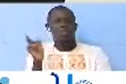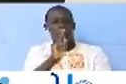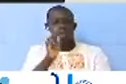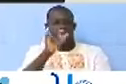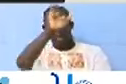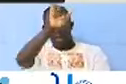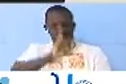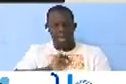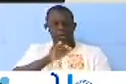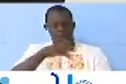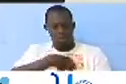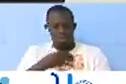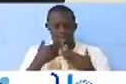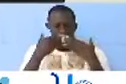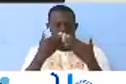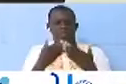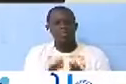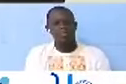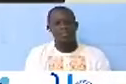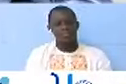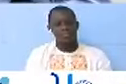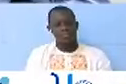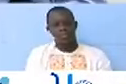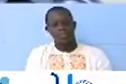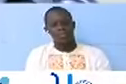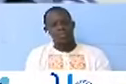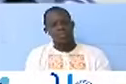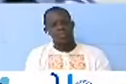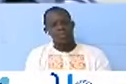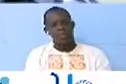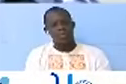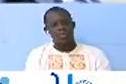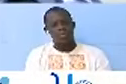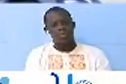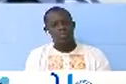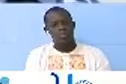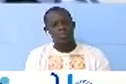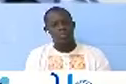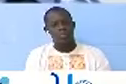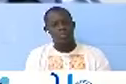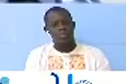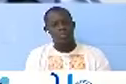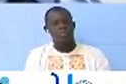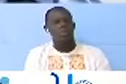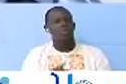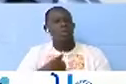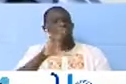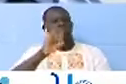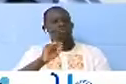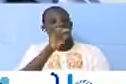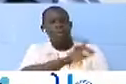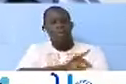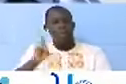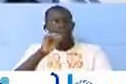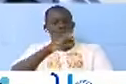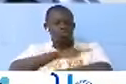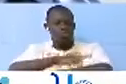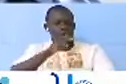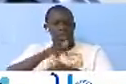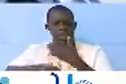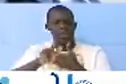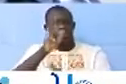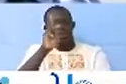andung ye karamu juma del mabe. De primary school ke Kayaf le Kiang Kayaf. I did my primary school at